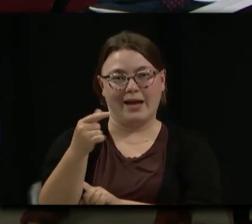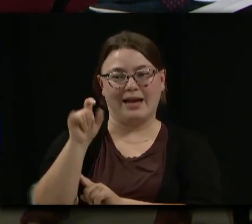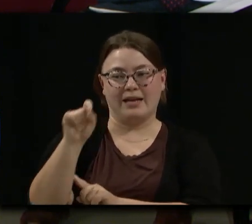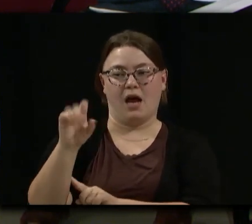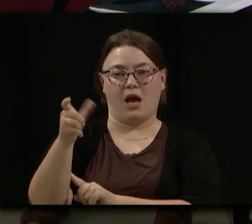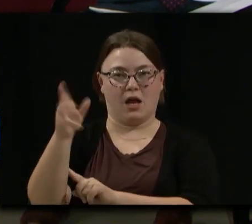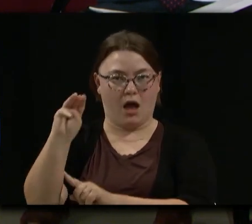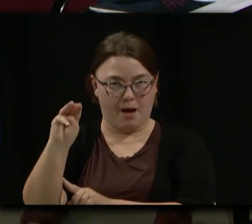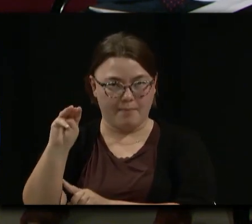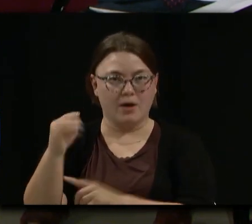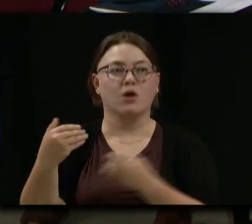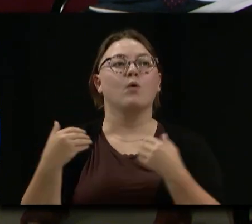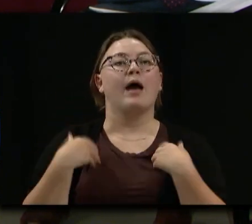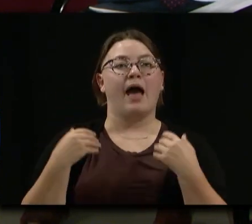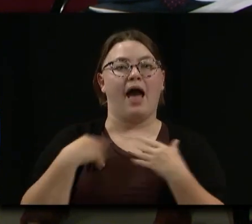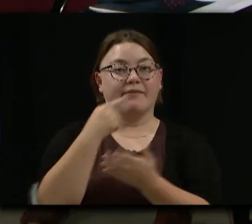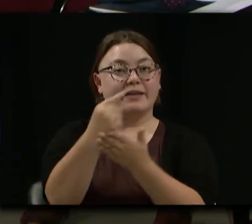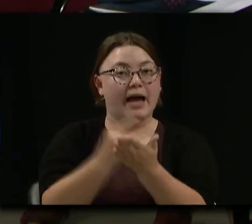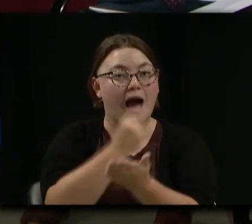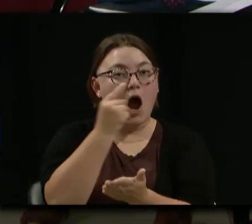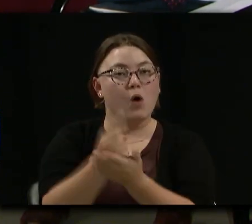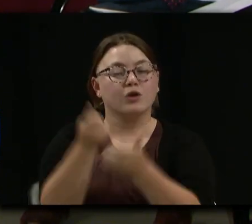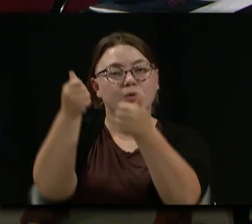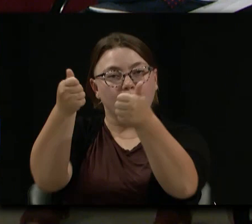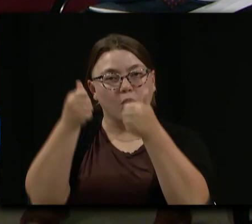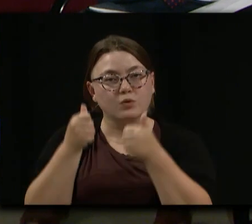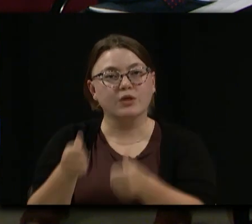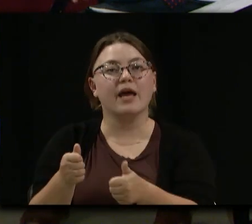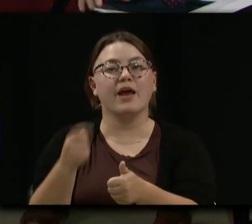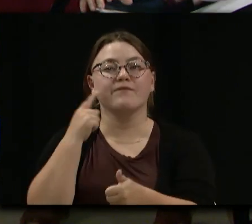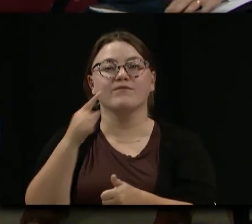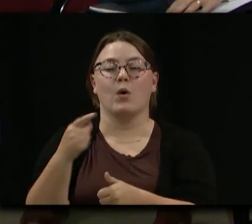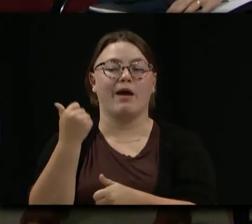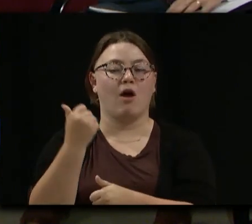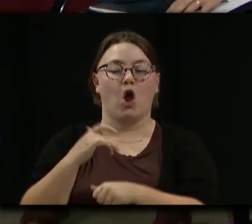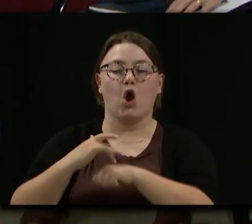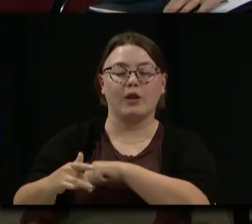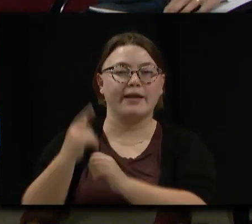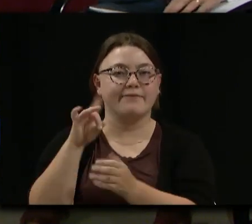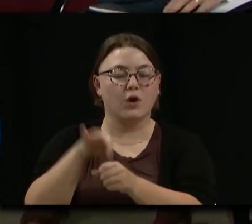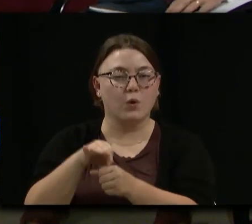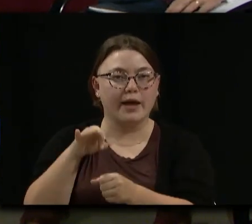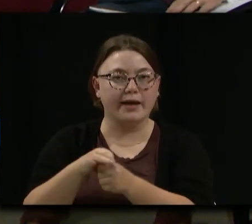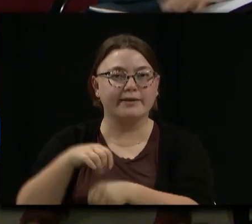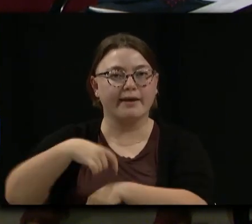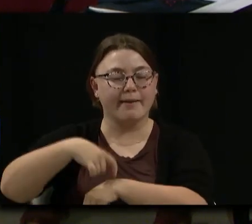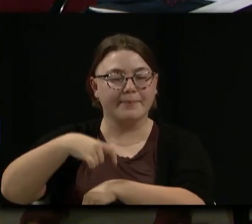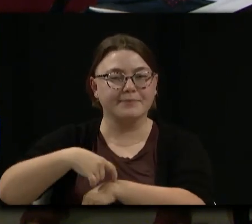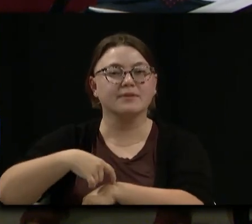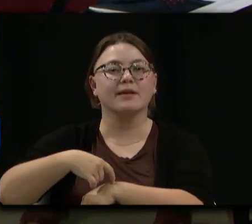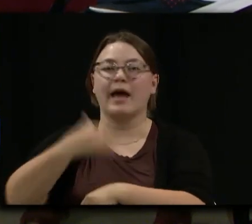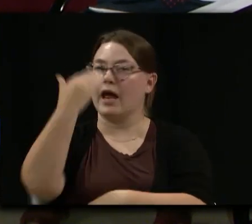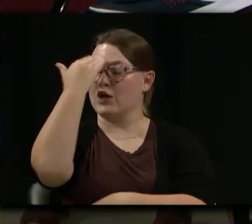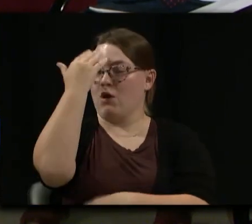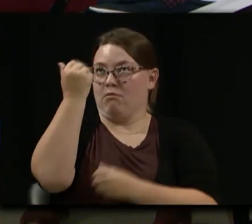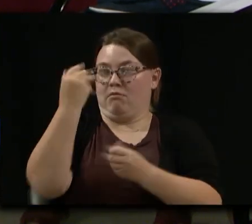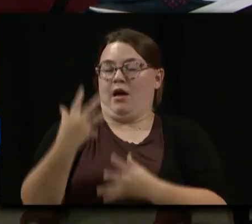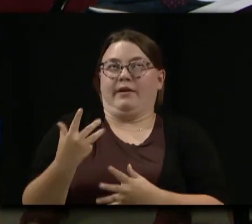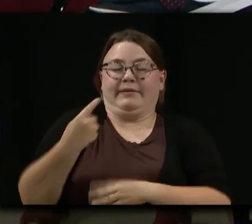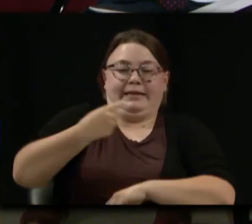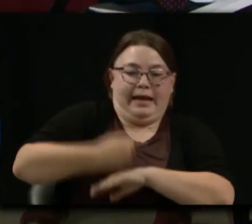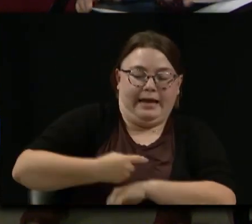evenings, or weekends, early voting is available. Yep. So I know that you've shared a lot of dates and times, and